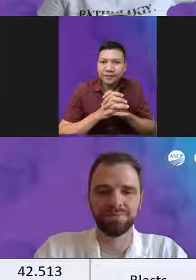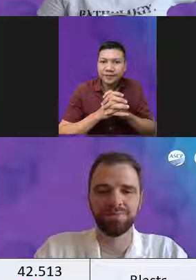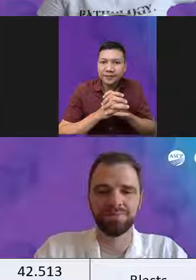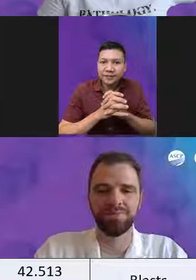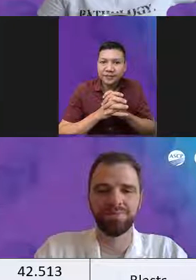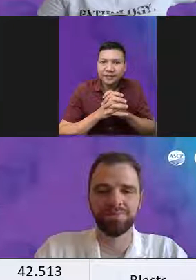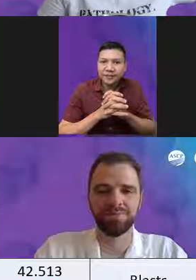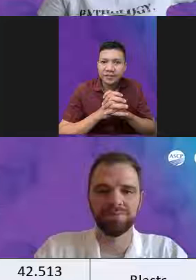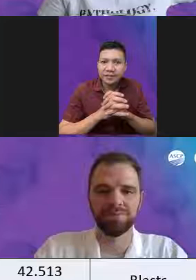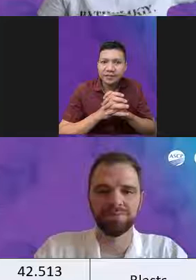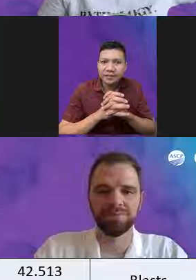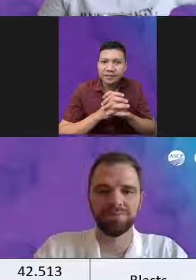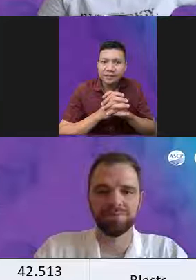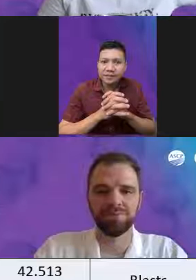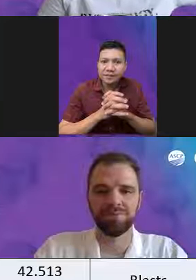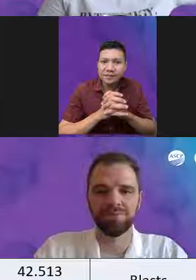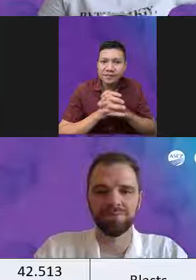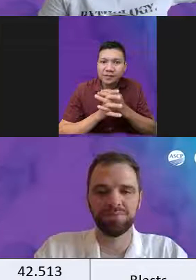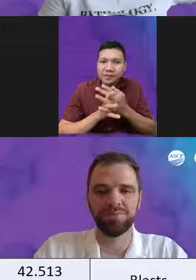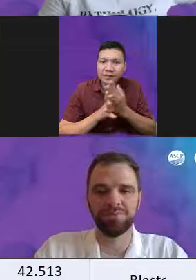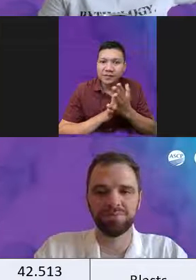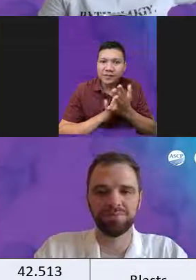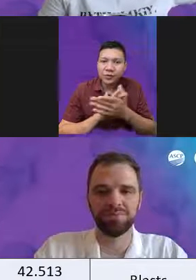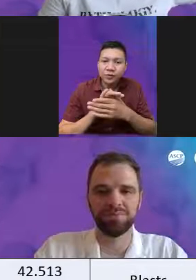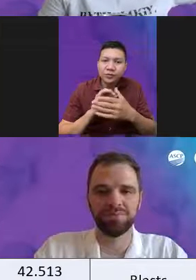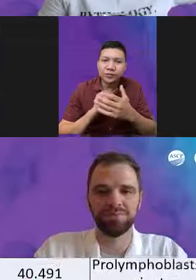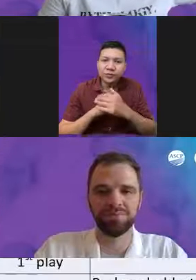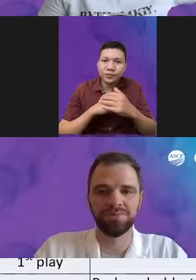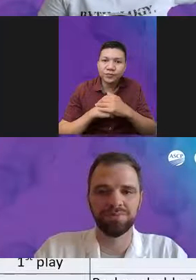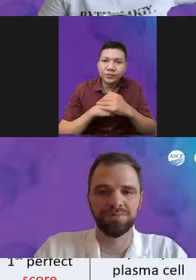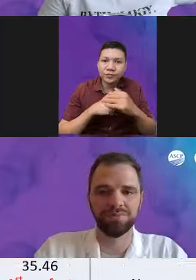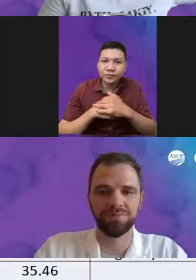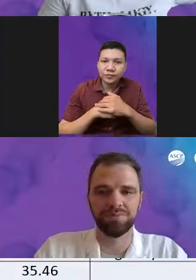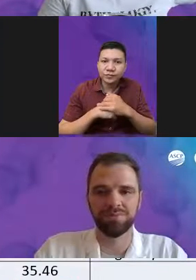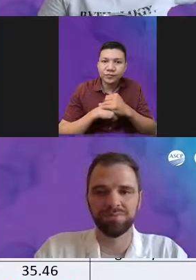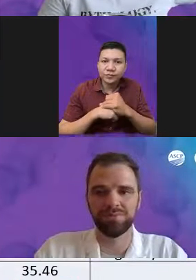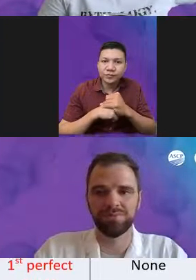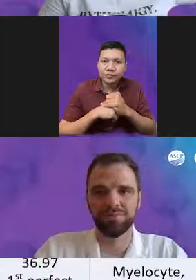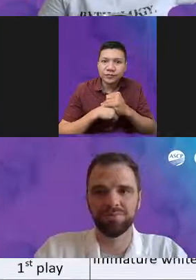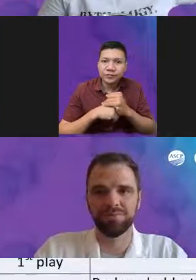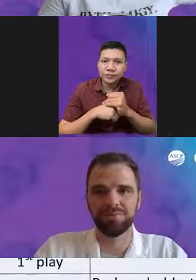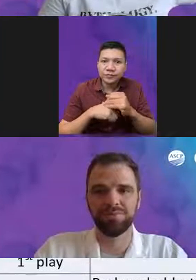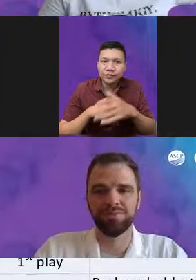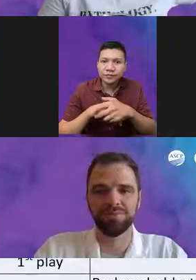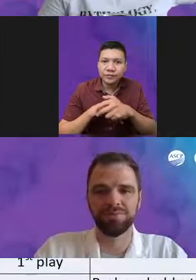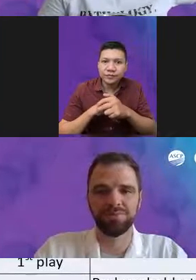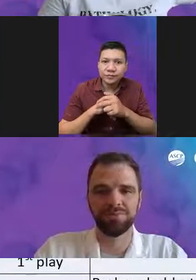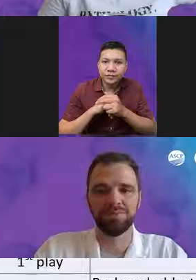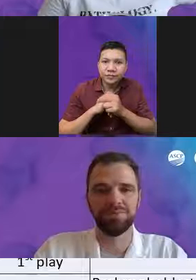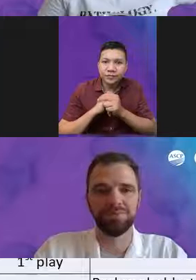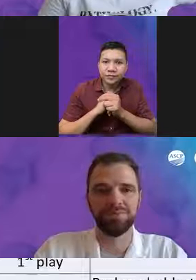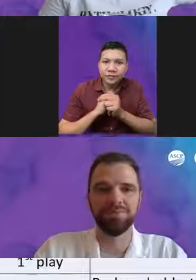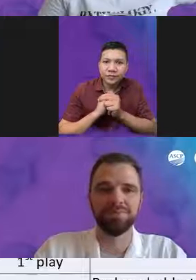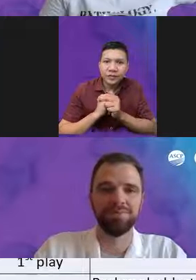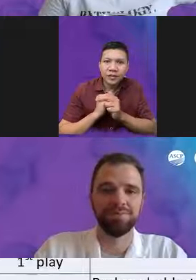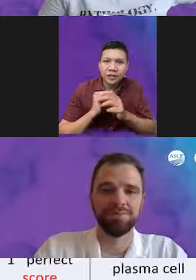with Pennsylvania and Michigan with perfect scores too. If you notice, we've got perfect scores only on the leaderboards of